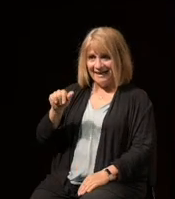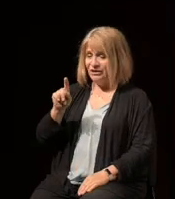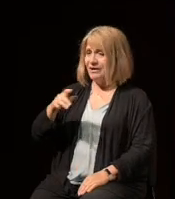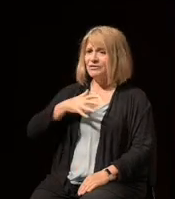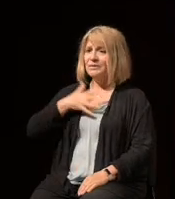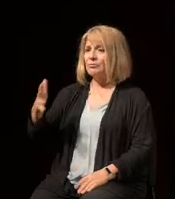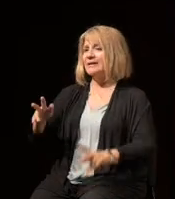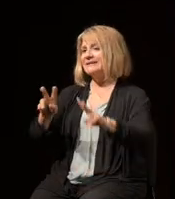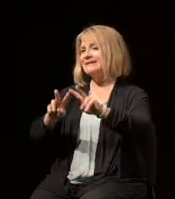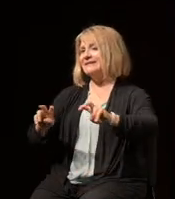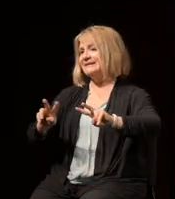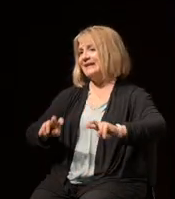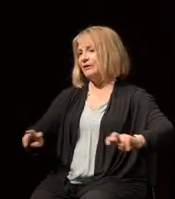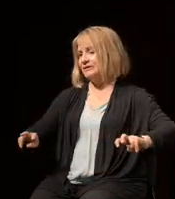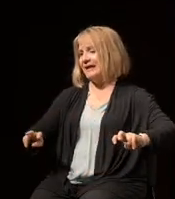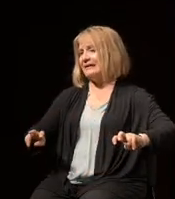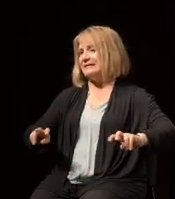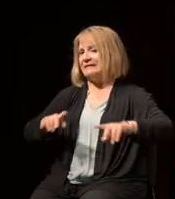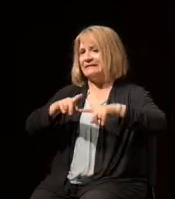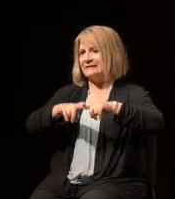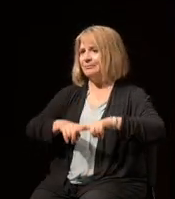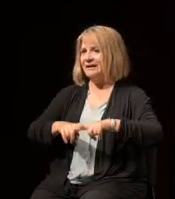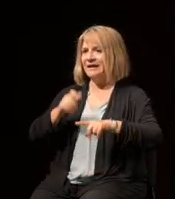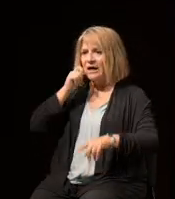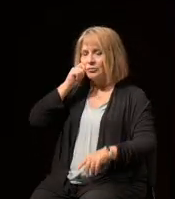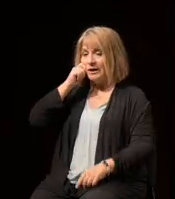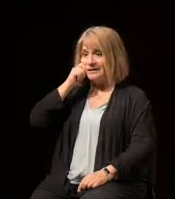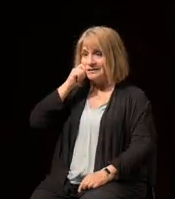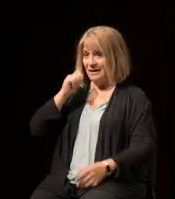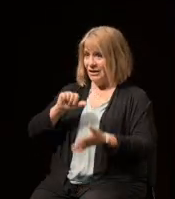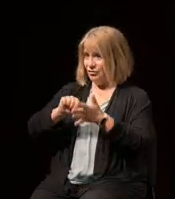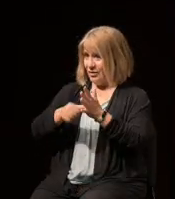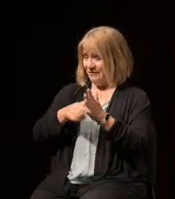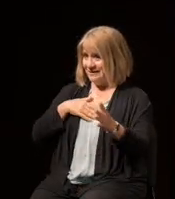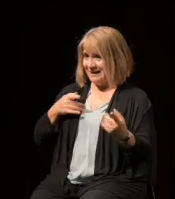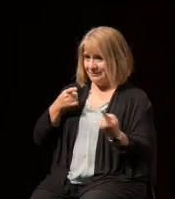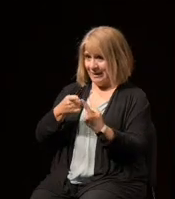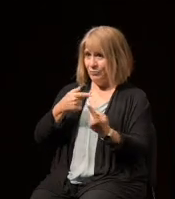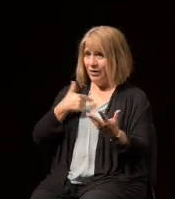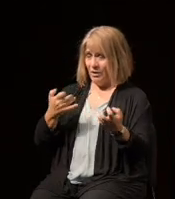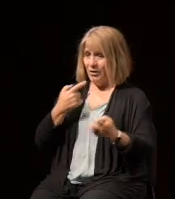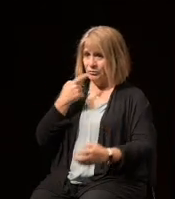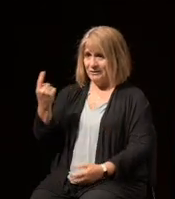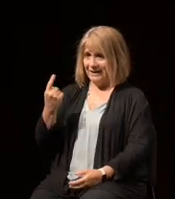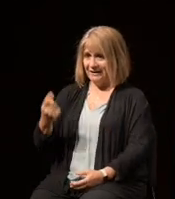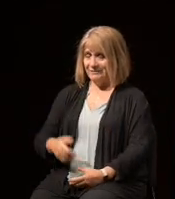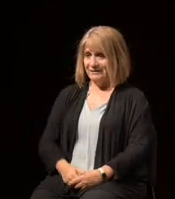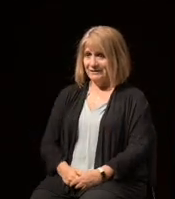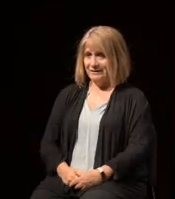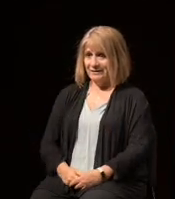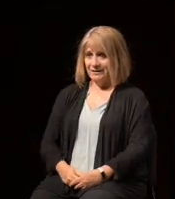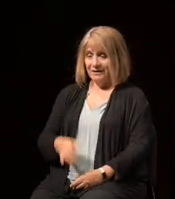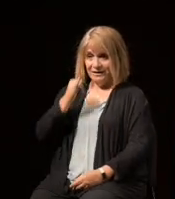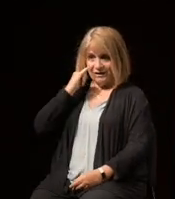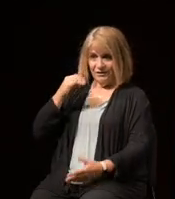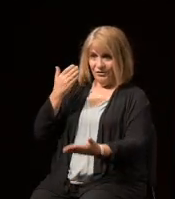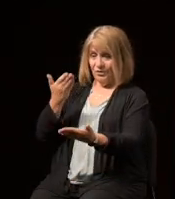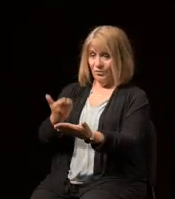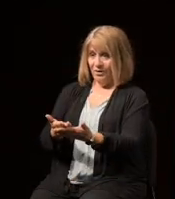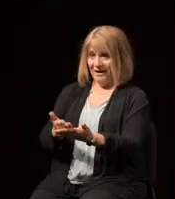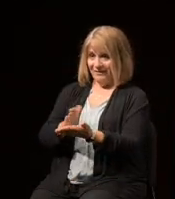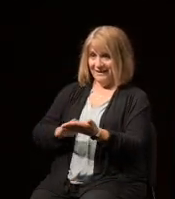disaggregate it by race. And to make that point, I want to say this. If you came into this college on